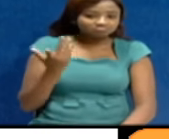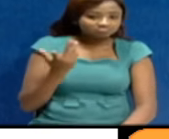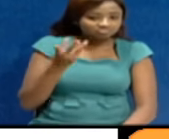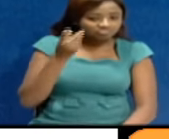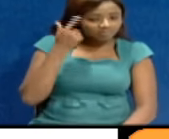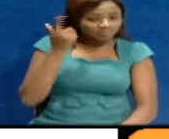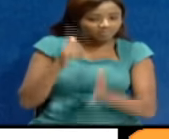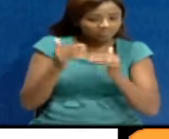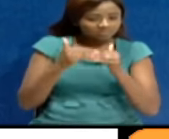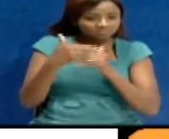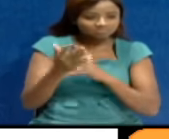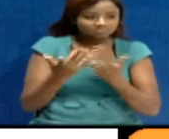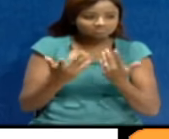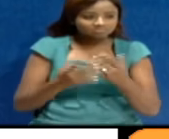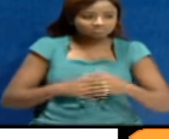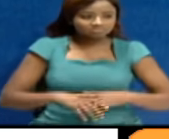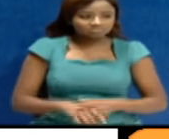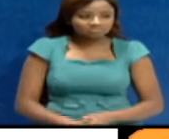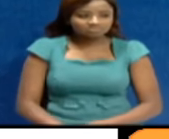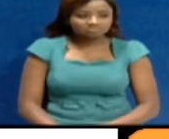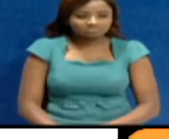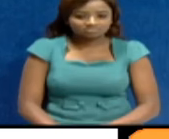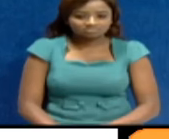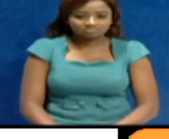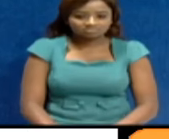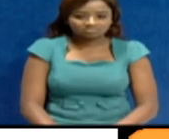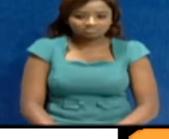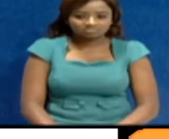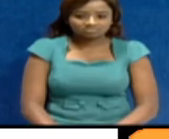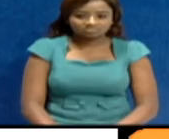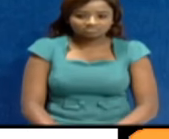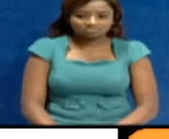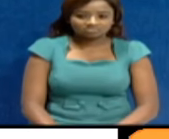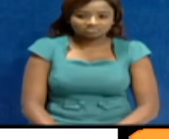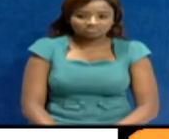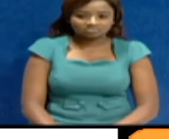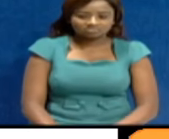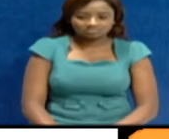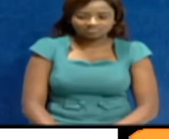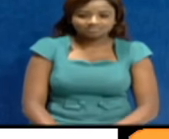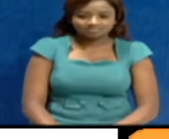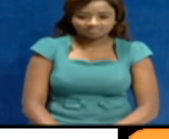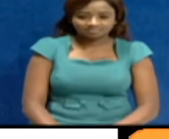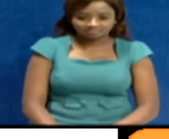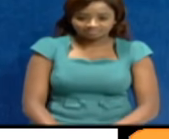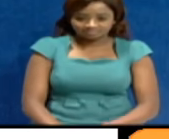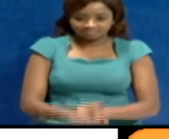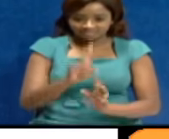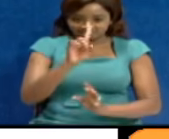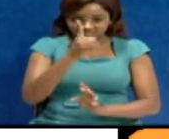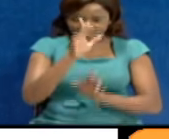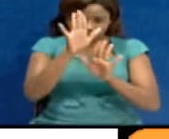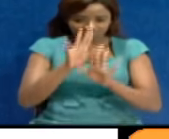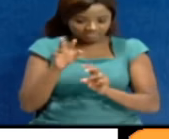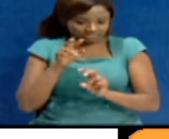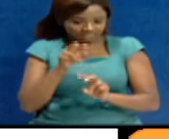forward. I can give you a minute or so on this, and in case you want to respond to any tweet or SMS there. I think let's look at the positive side first.